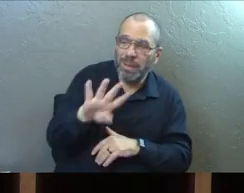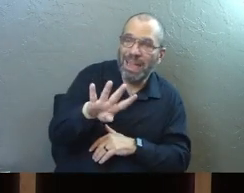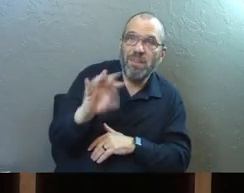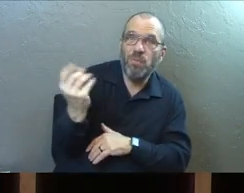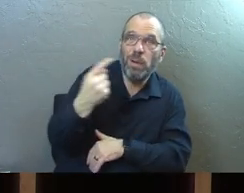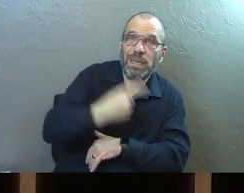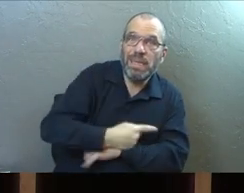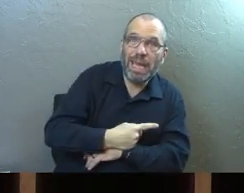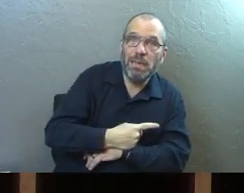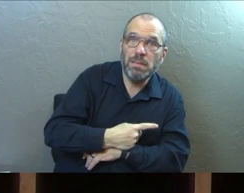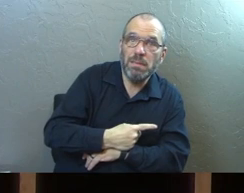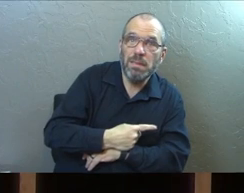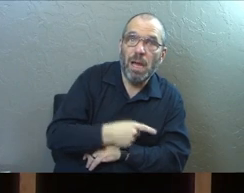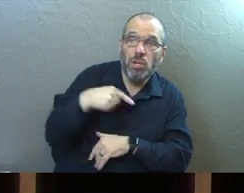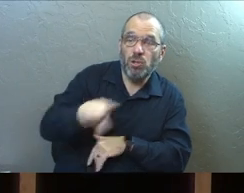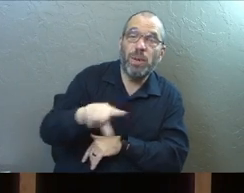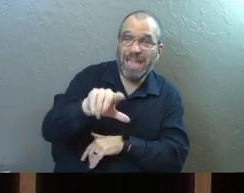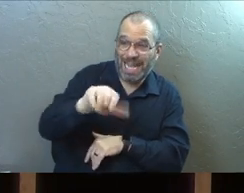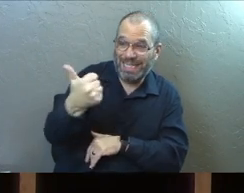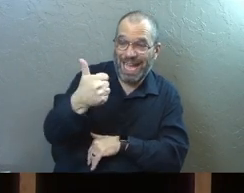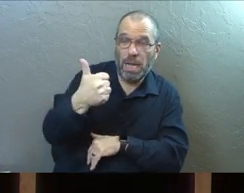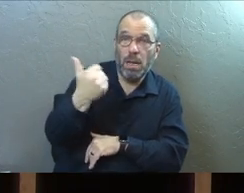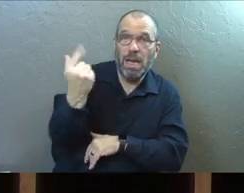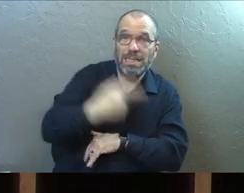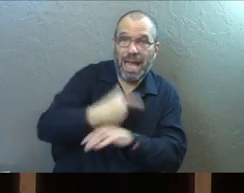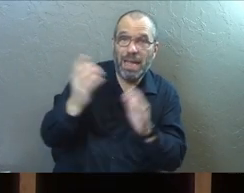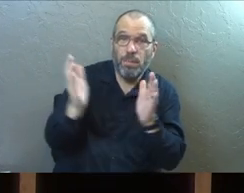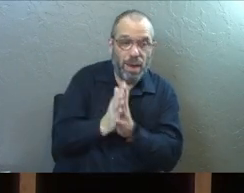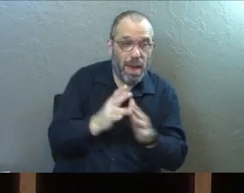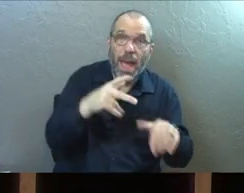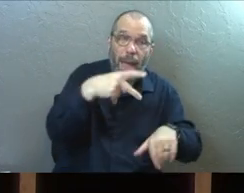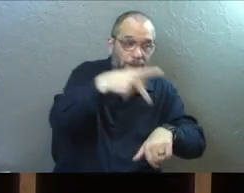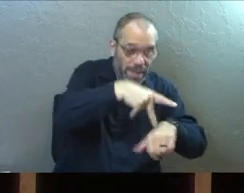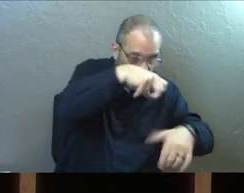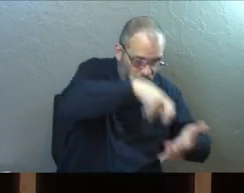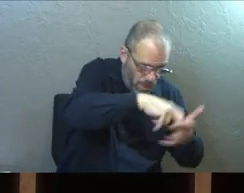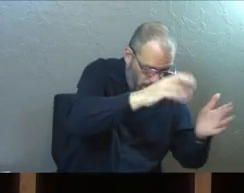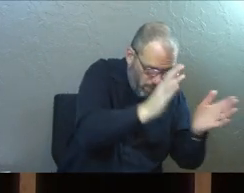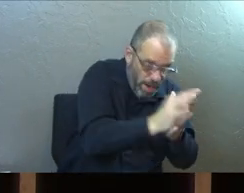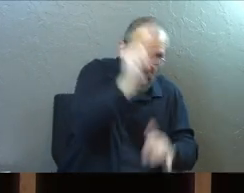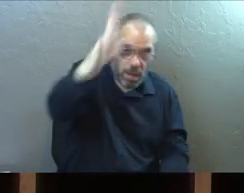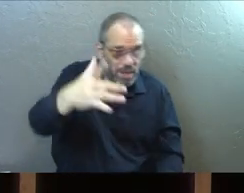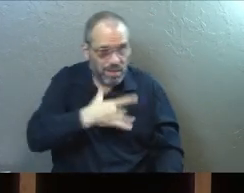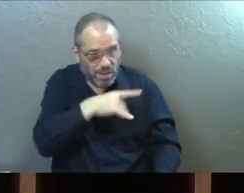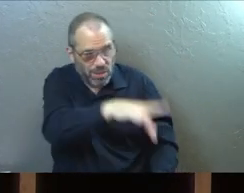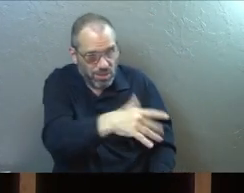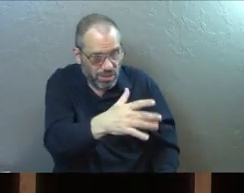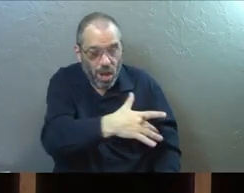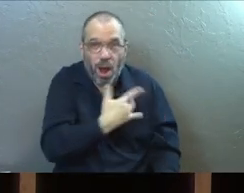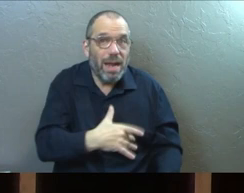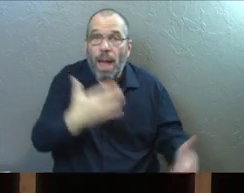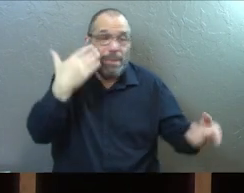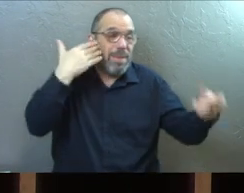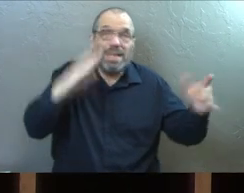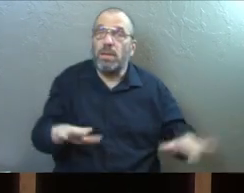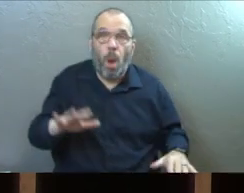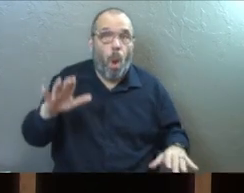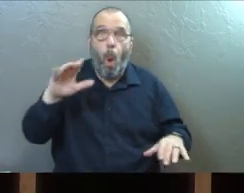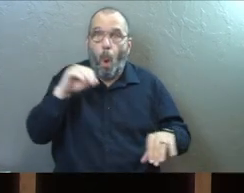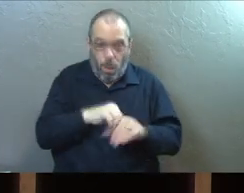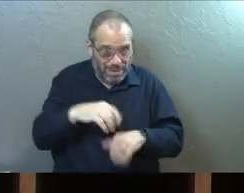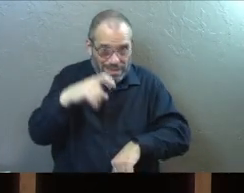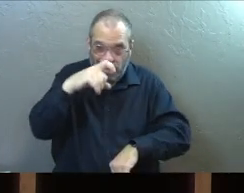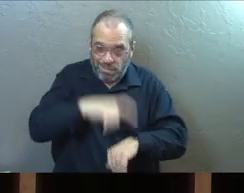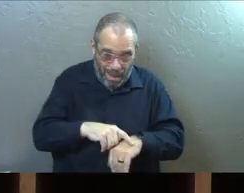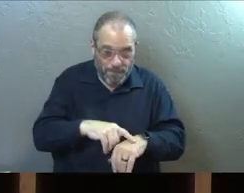days. Maybe because during the 10-day prayer meeting, God spoke it to Peter and prepared him for all of this. Maybe he didn't even know. Maybe it's right there in